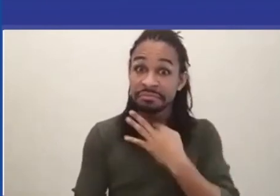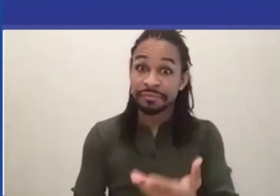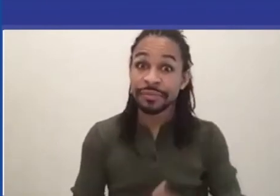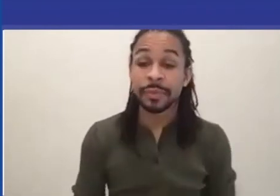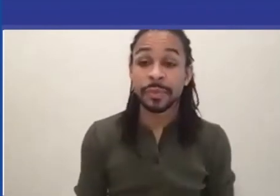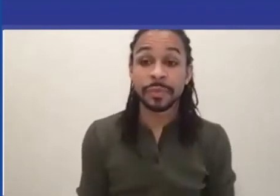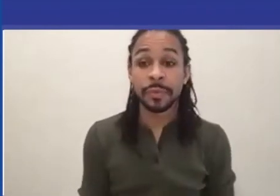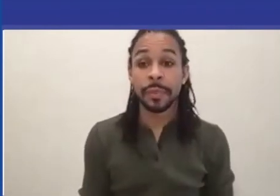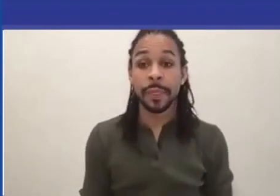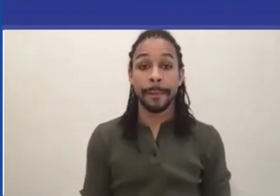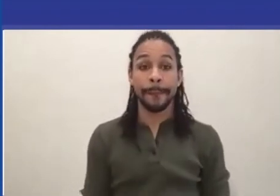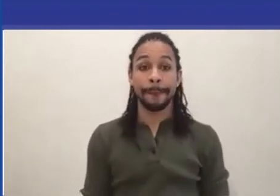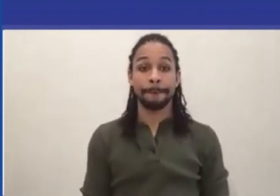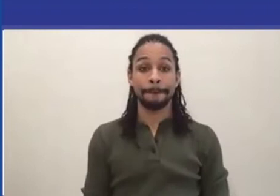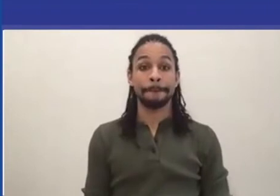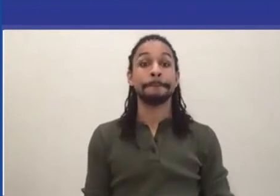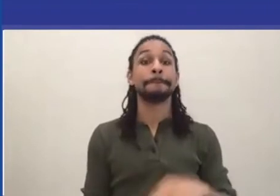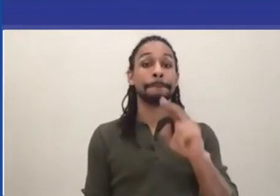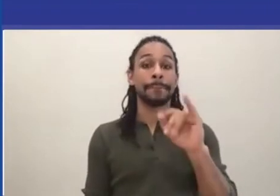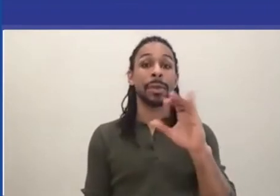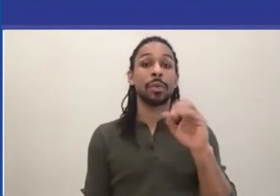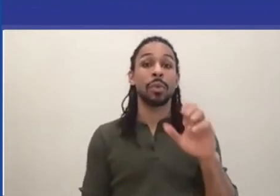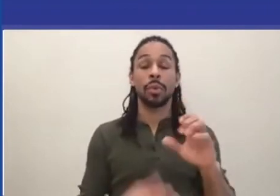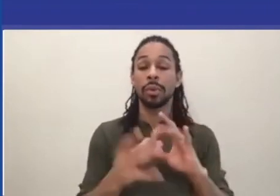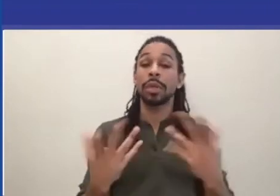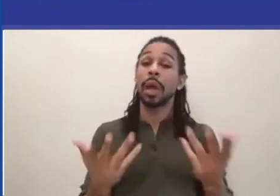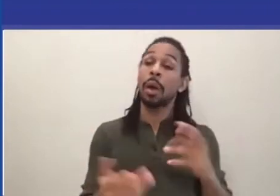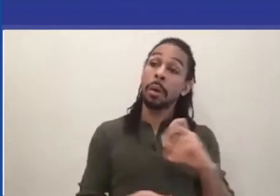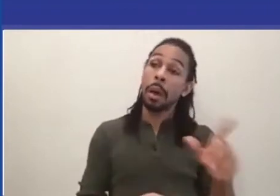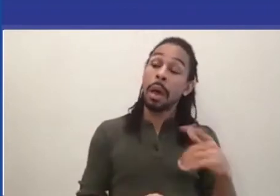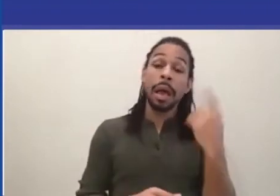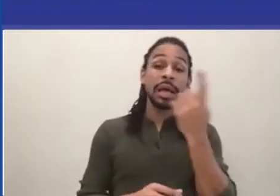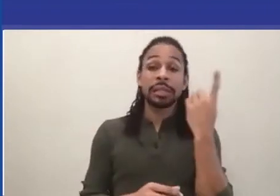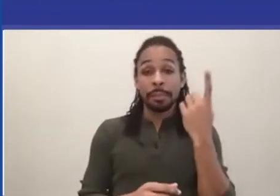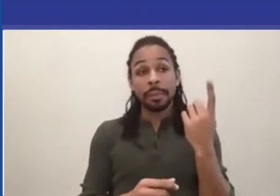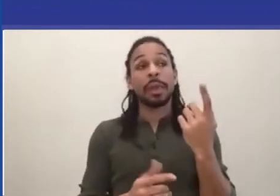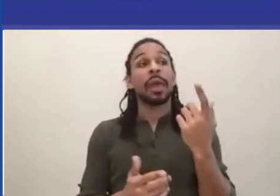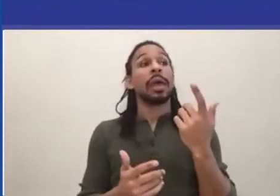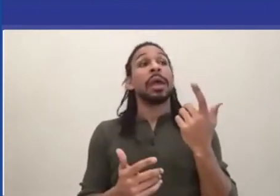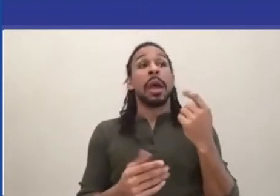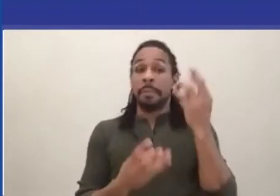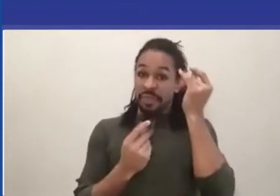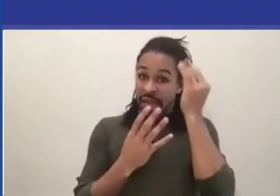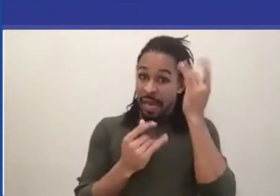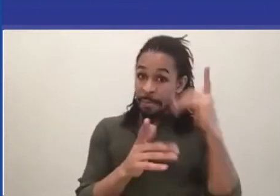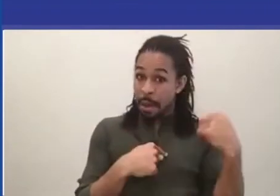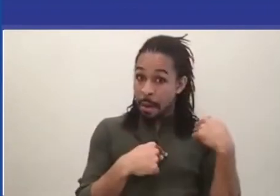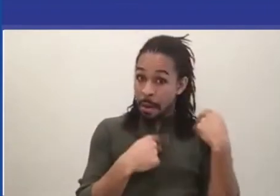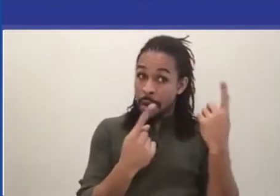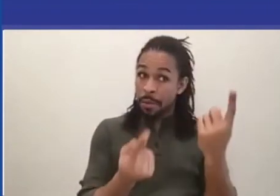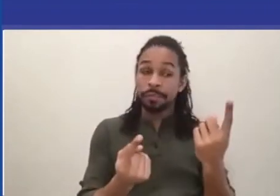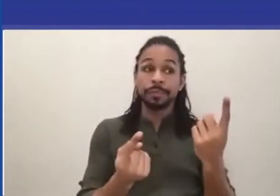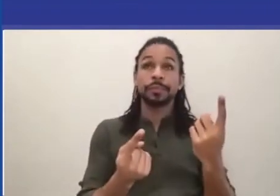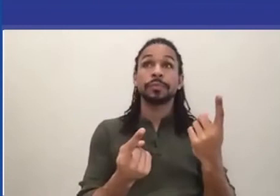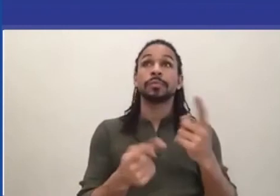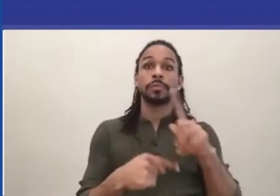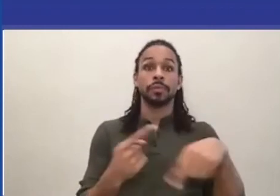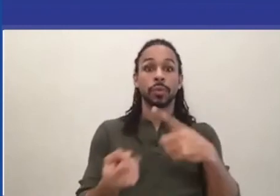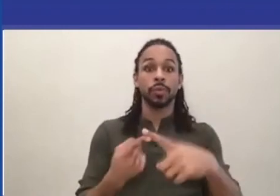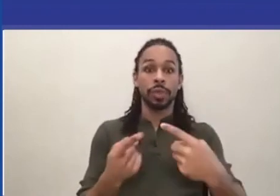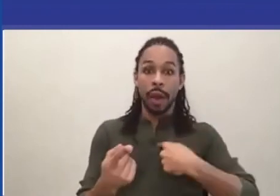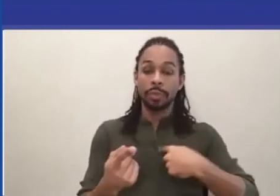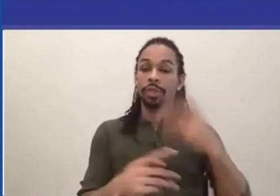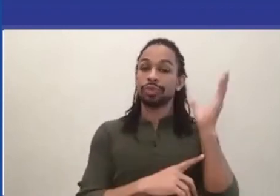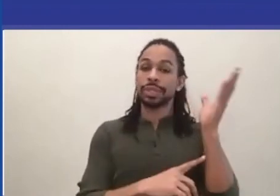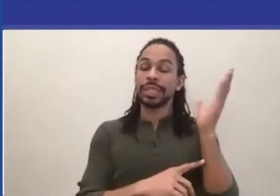Well, off the cuff, I guess something that's been on my mind is that when I was presenting social and vernacular